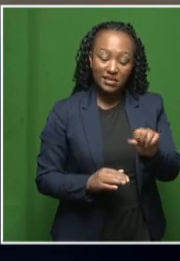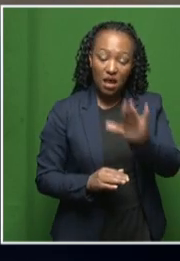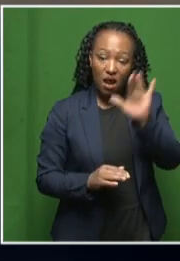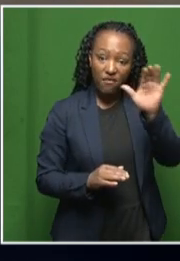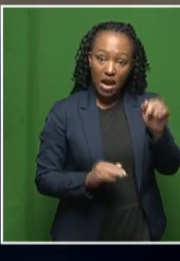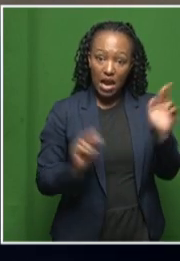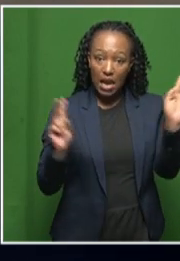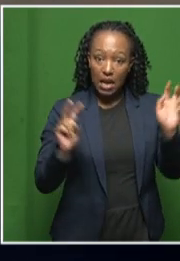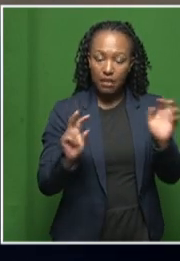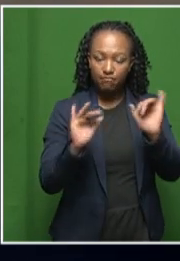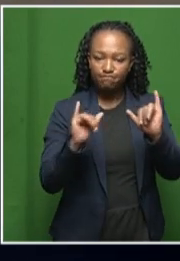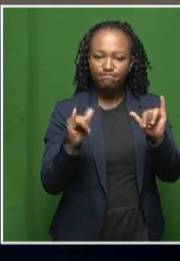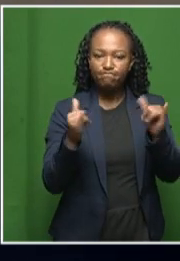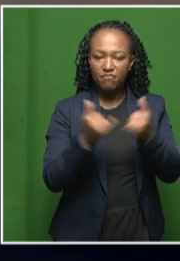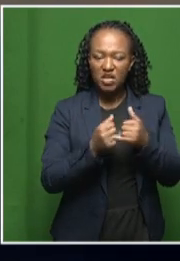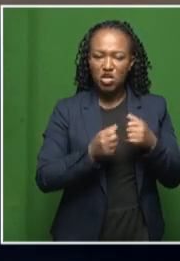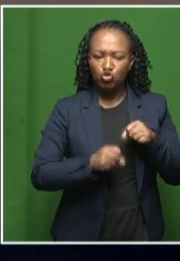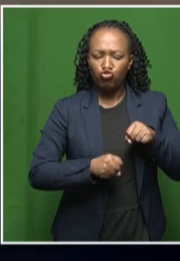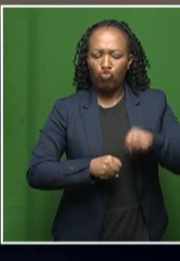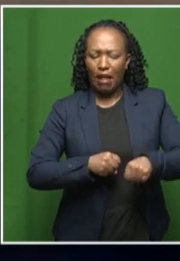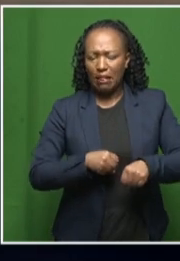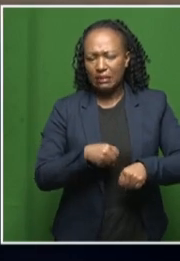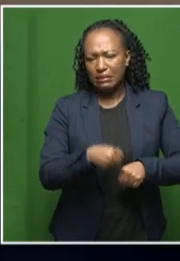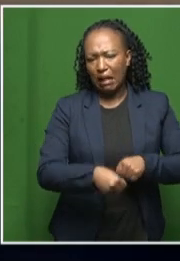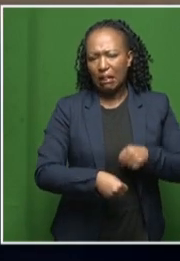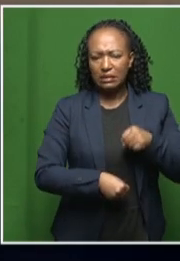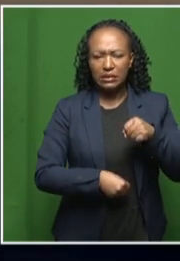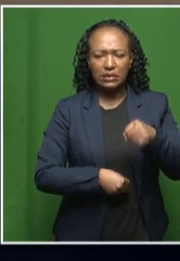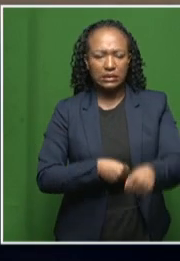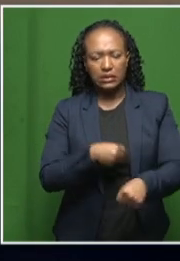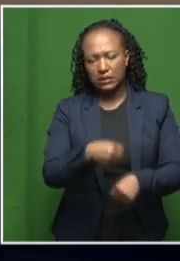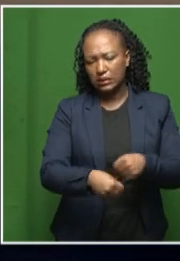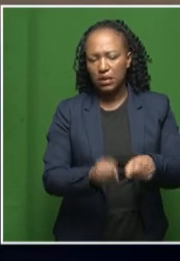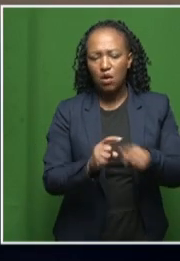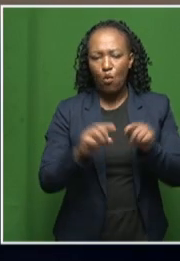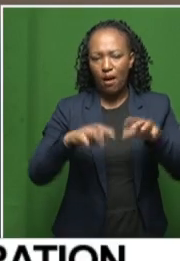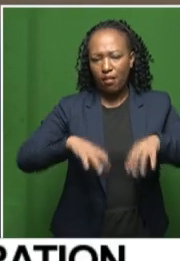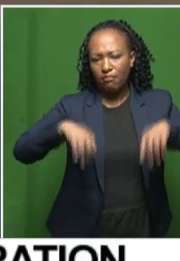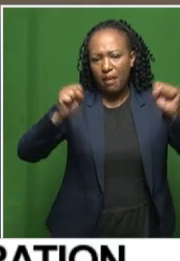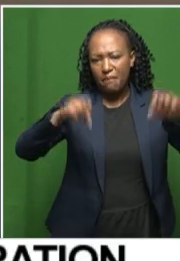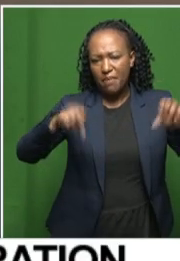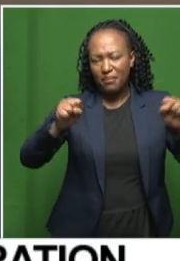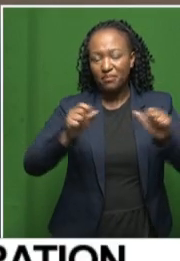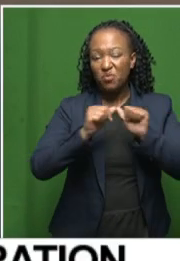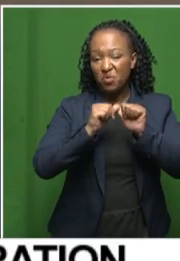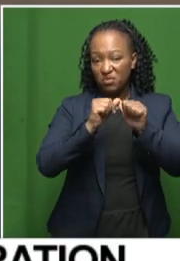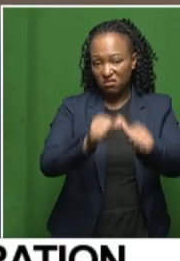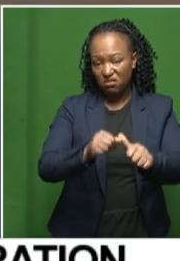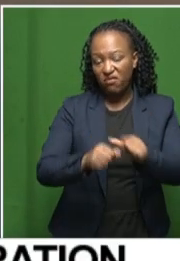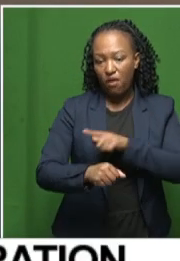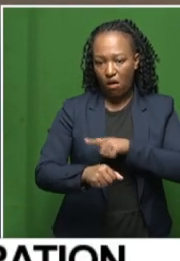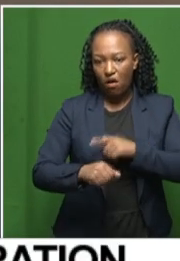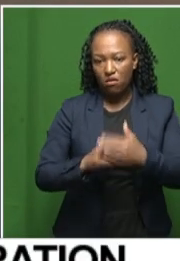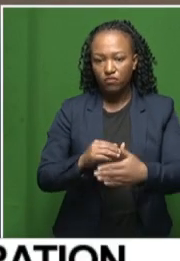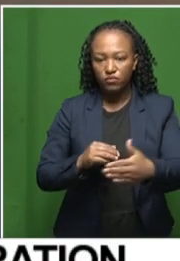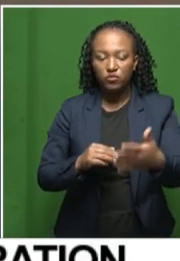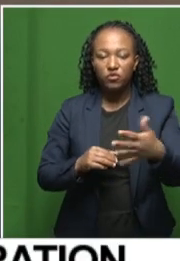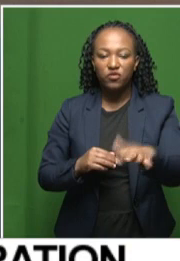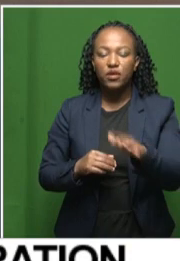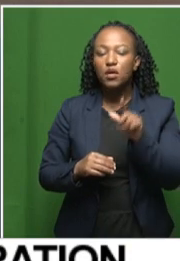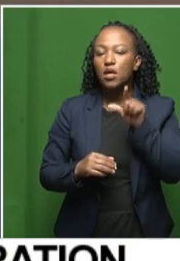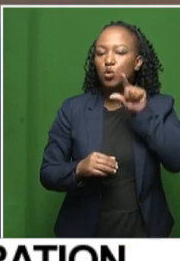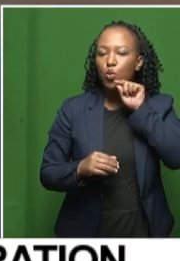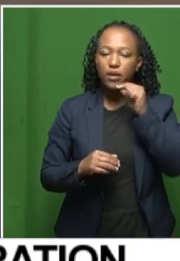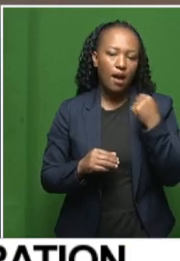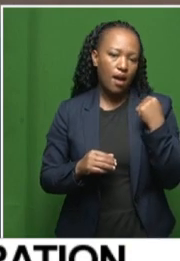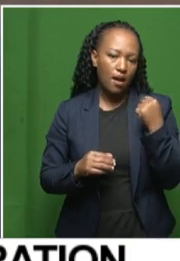power utility Eskom struggles to keep the lights on, with rolling blackouts expected to continue for a while. You saw in the trending topics earlier